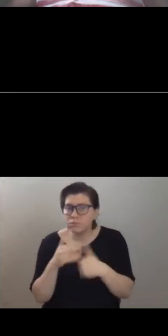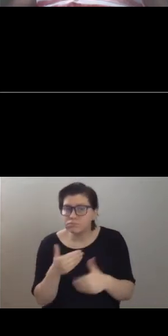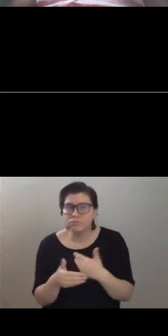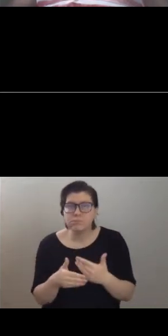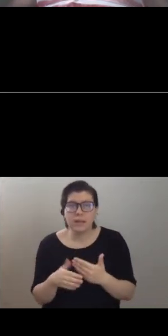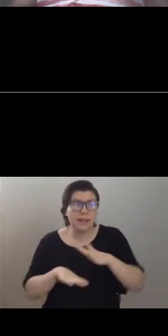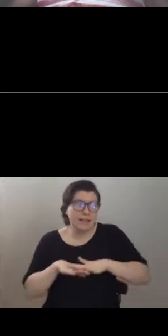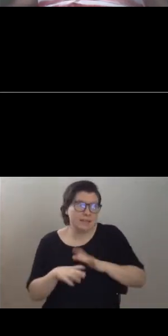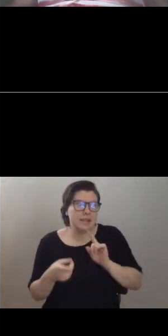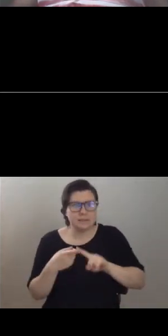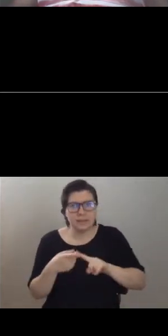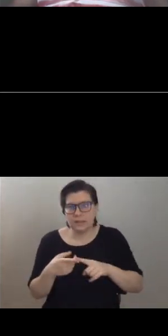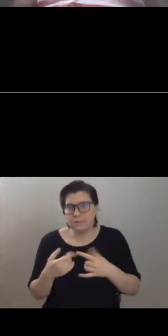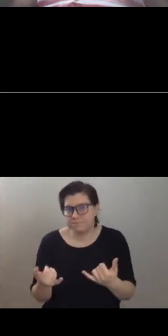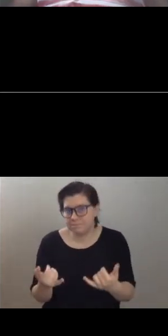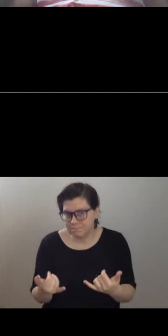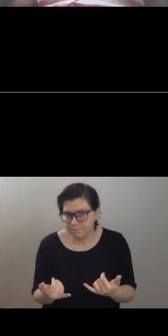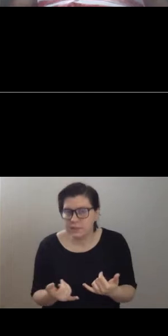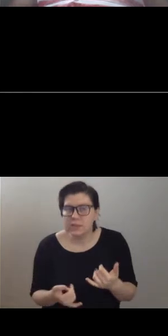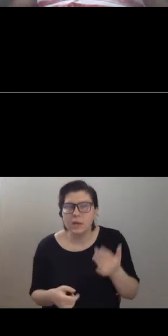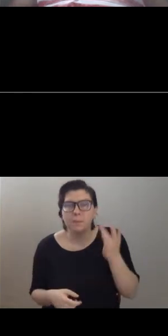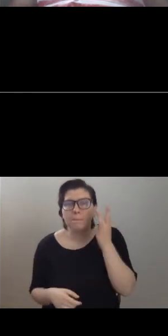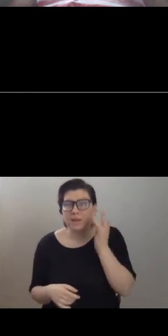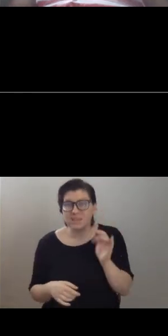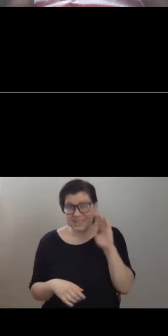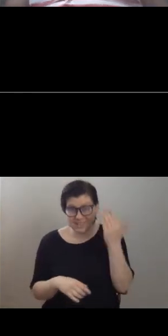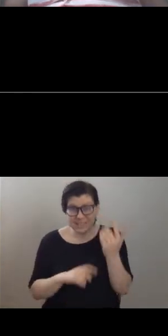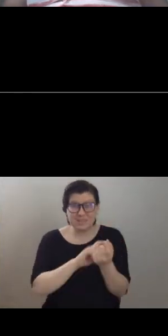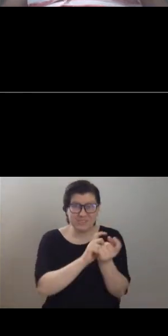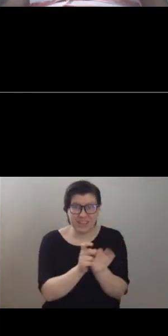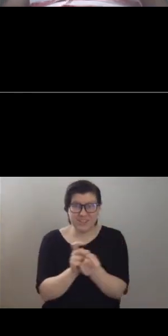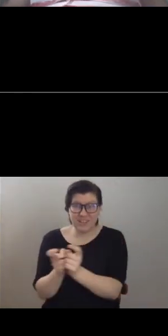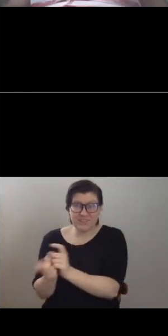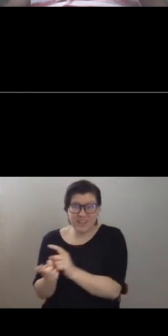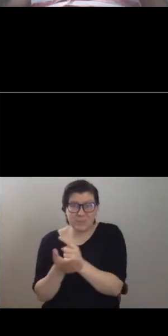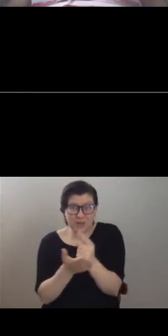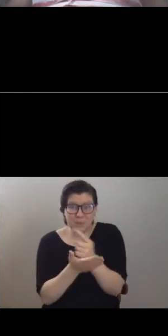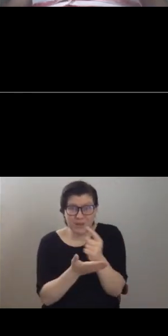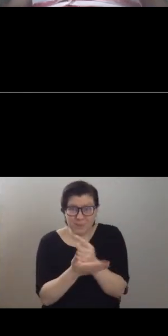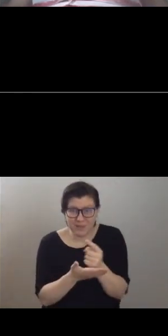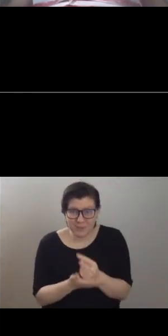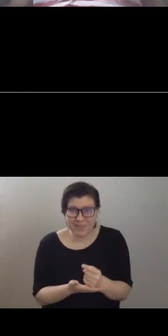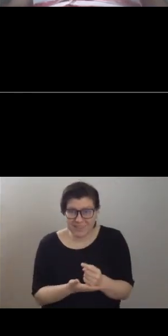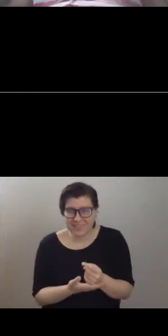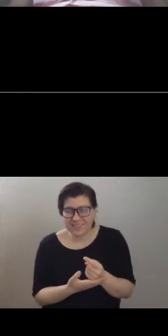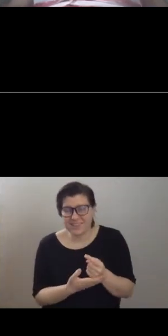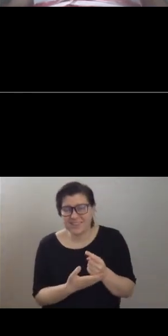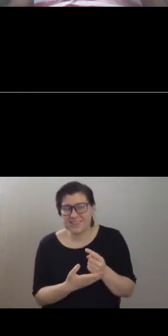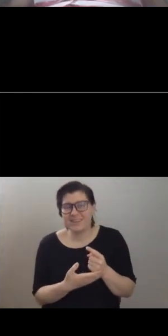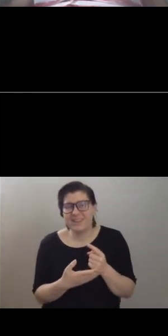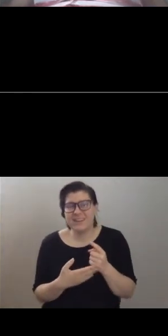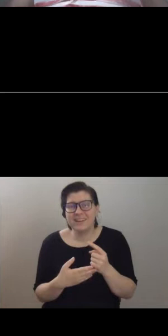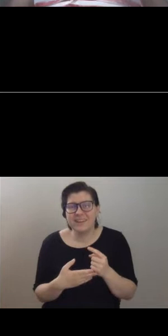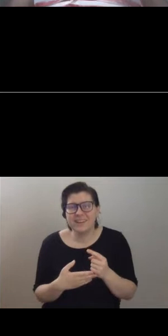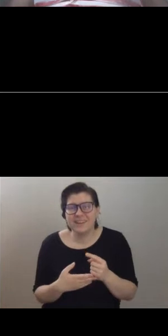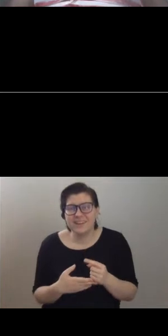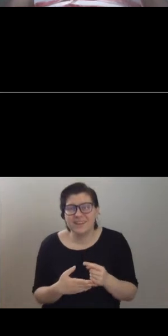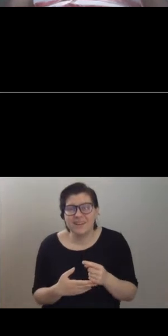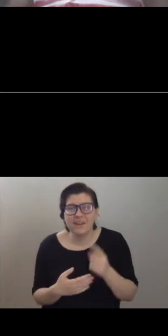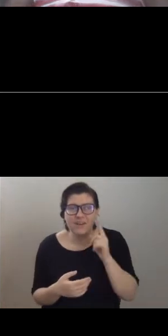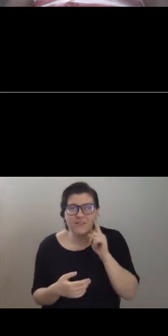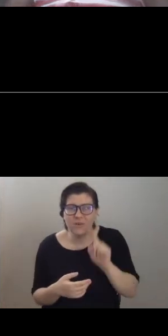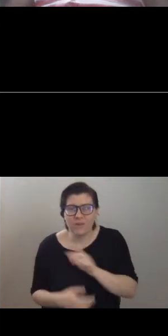this point, because it seems to change on a weekly basis around the Board of Elections